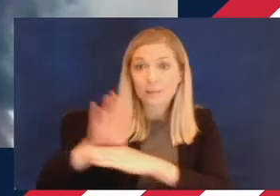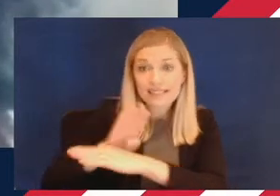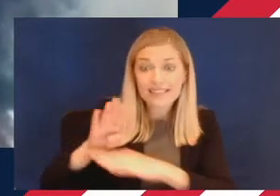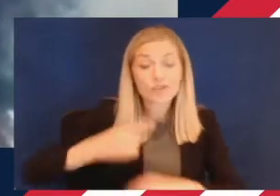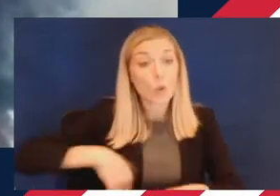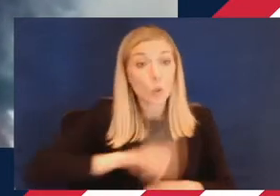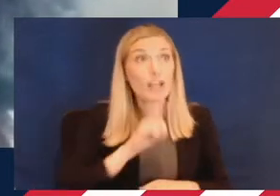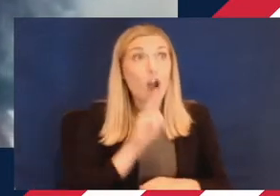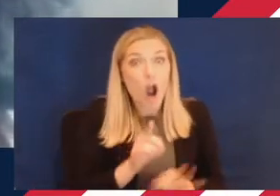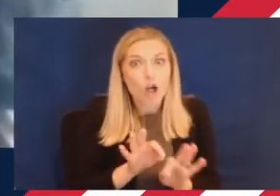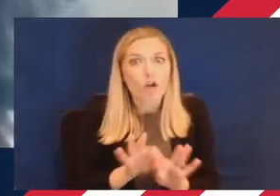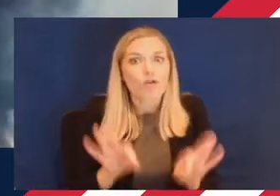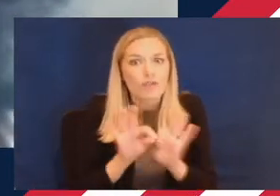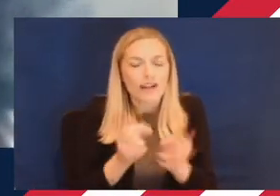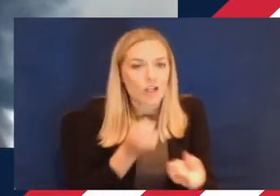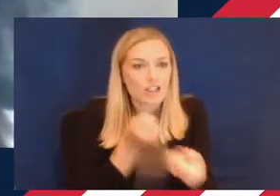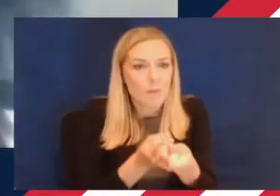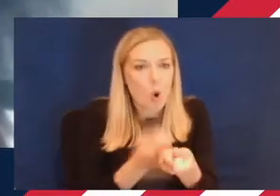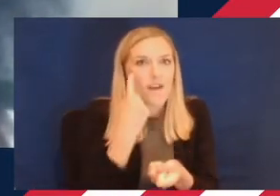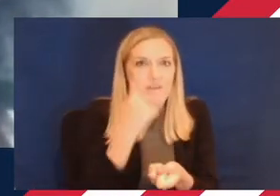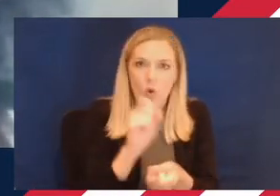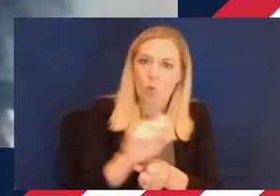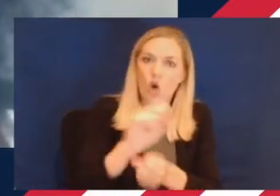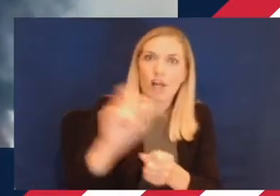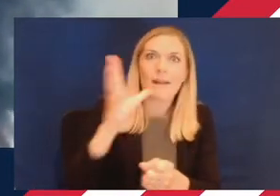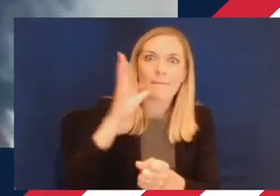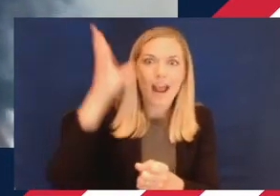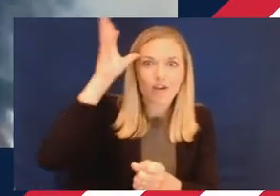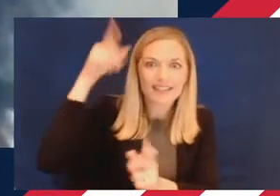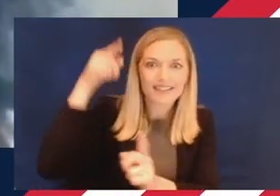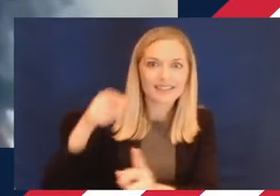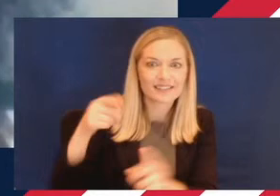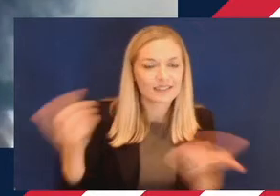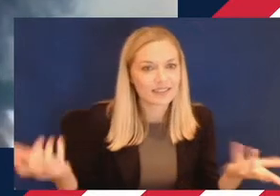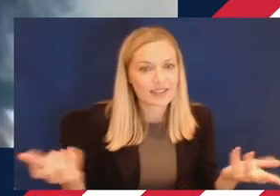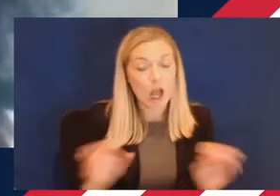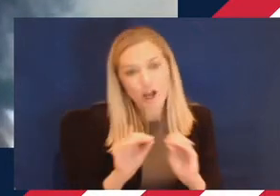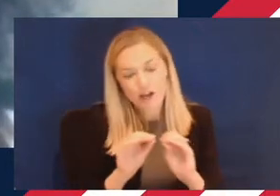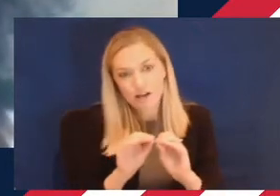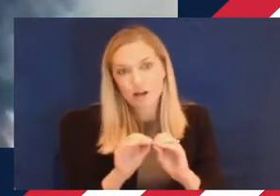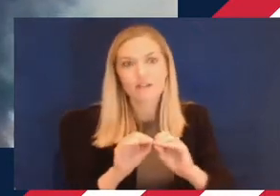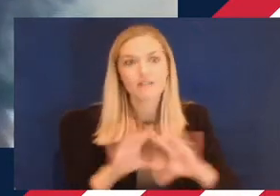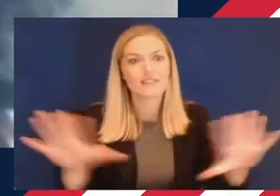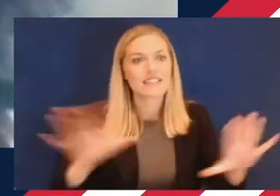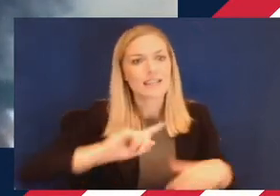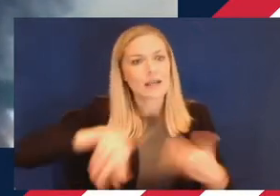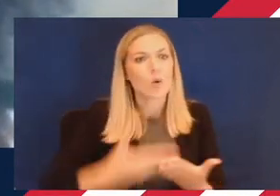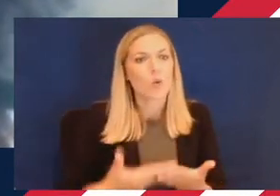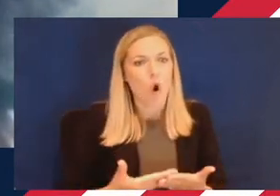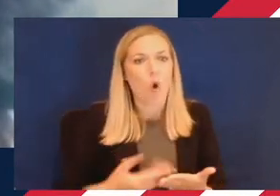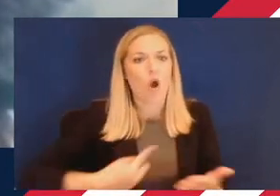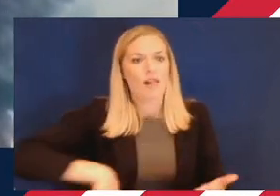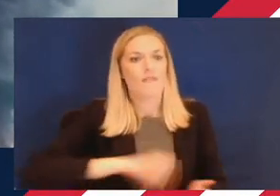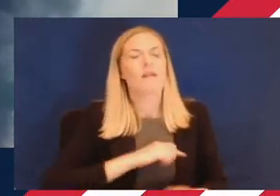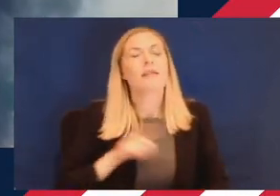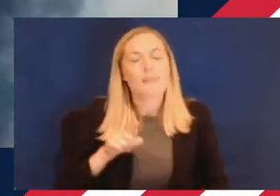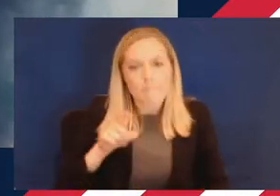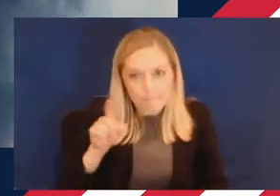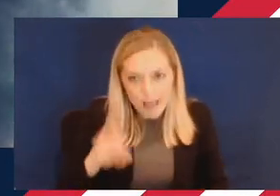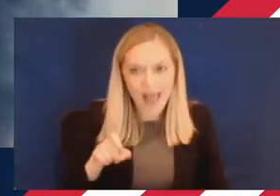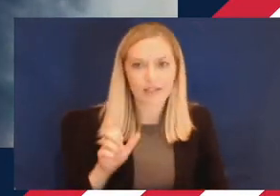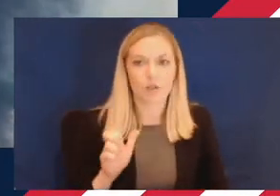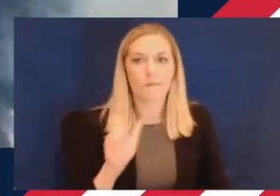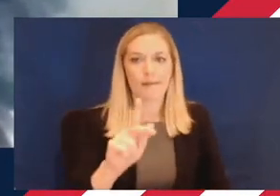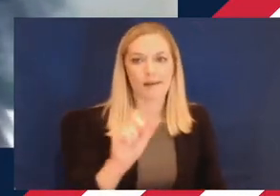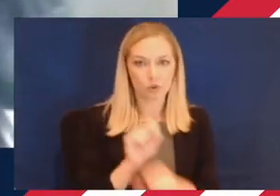working parents. There's no question that we are all, as much as we can, must get back to work. The only question